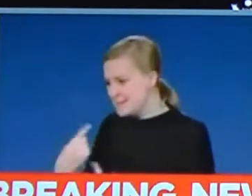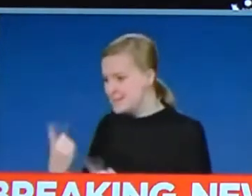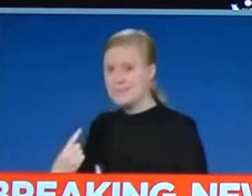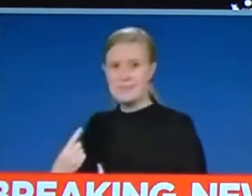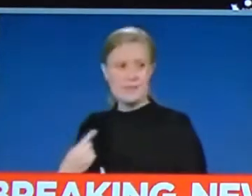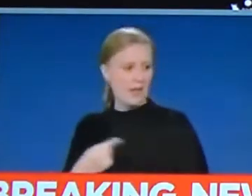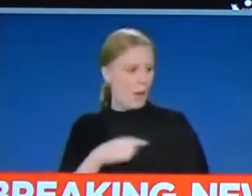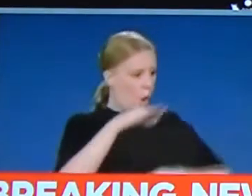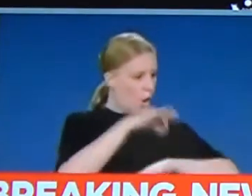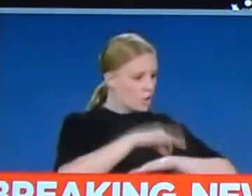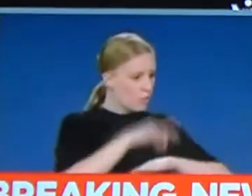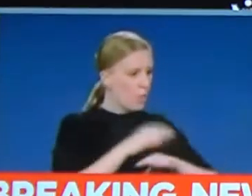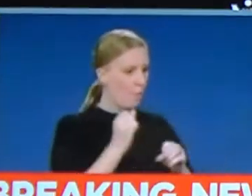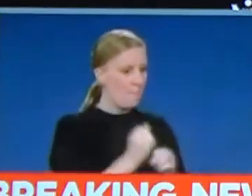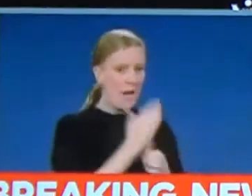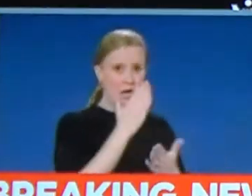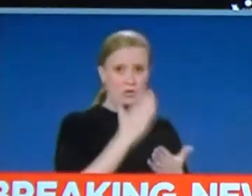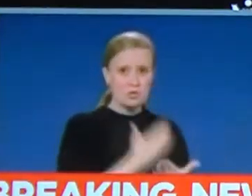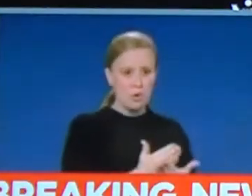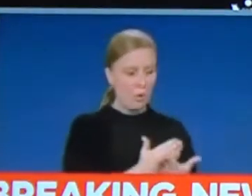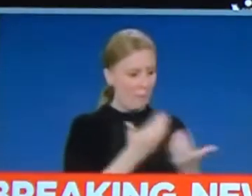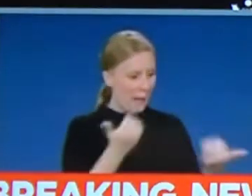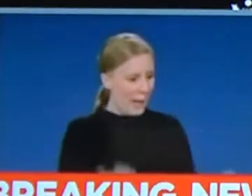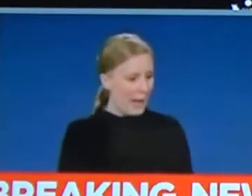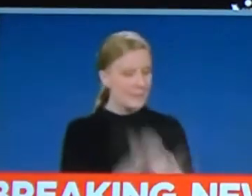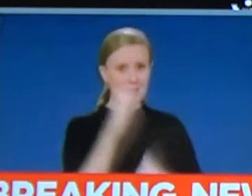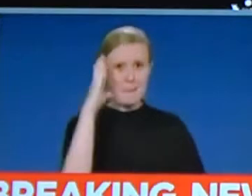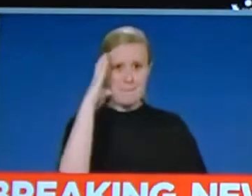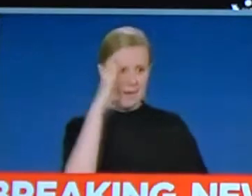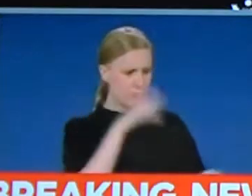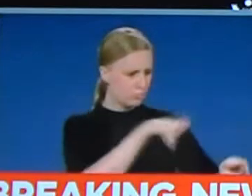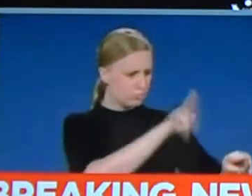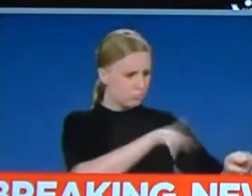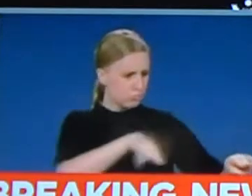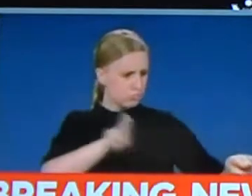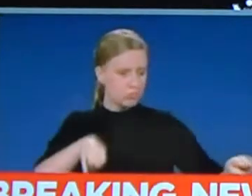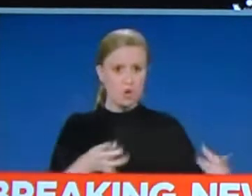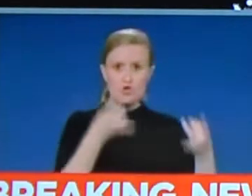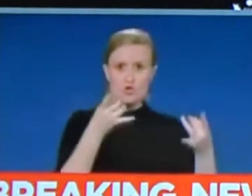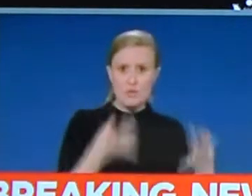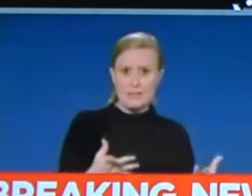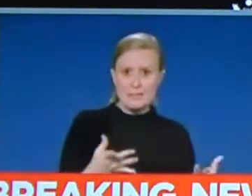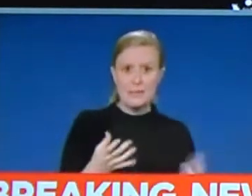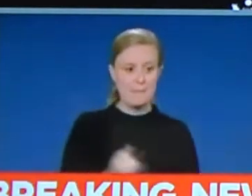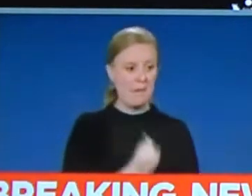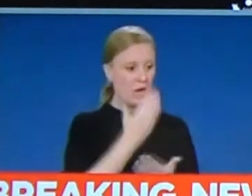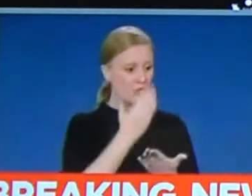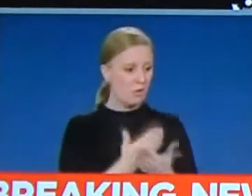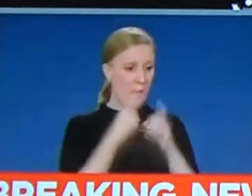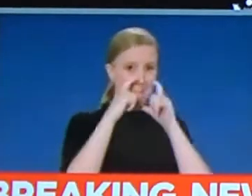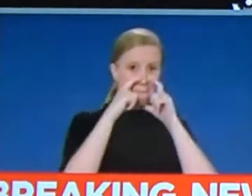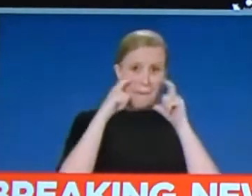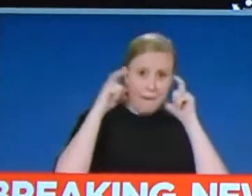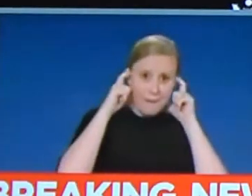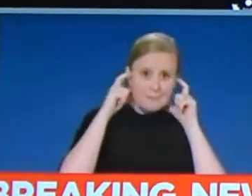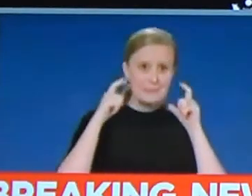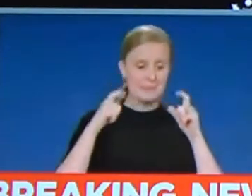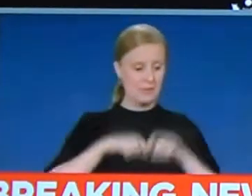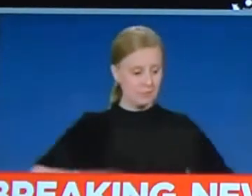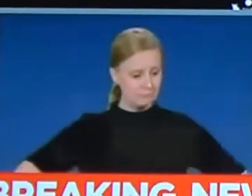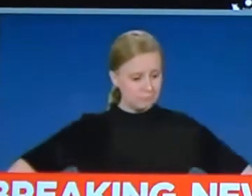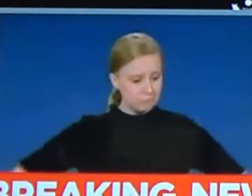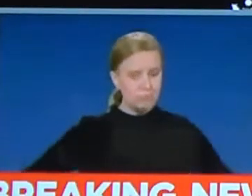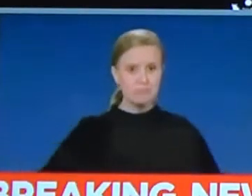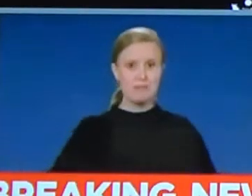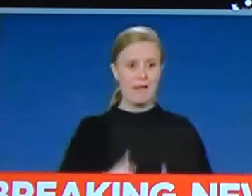place, so we can get more PPE, that personal protection equipment, installed, that we can get more ventilators,